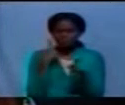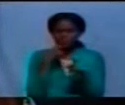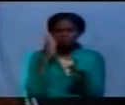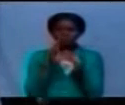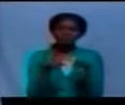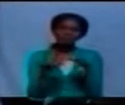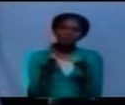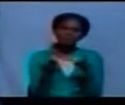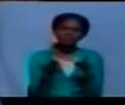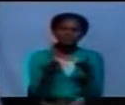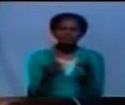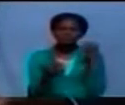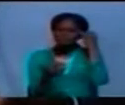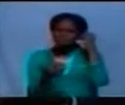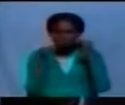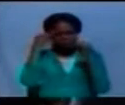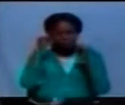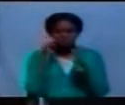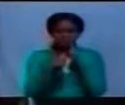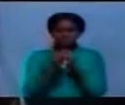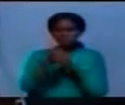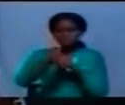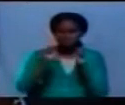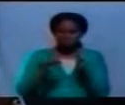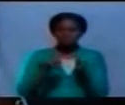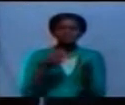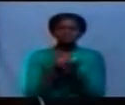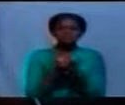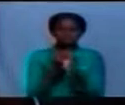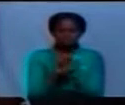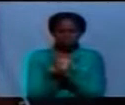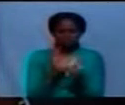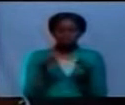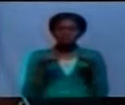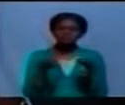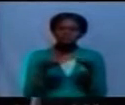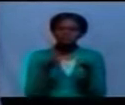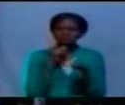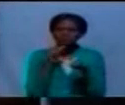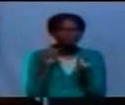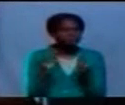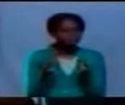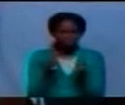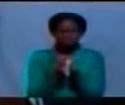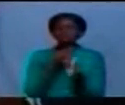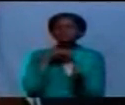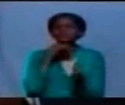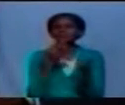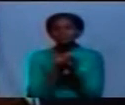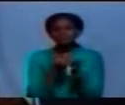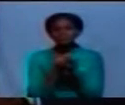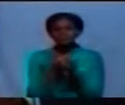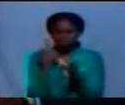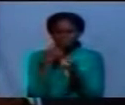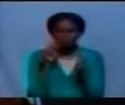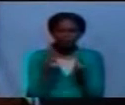in initial ideas which they can fund. But I think our Zambian market is not yet developed to those levels where you have people with enough resources who